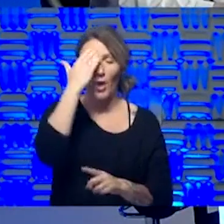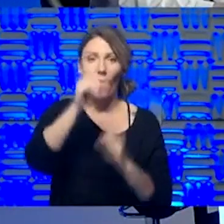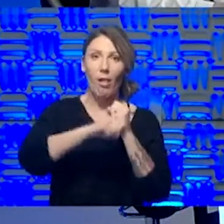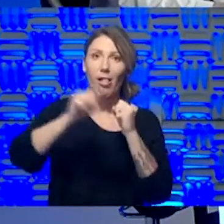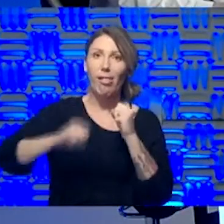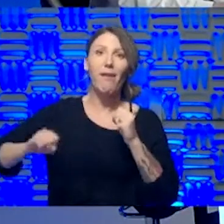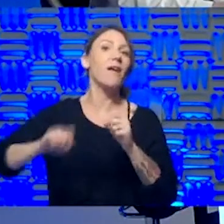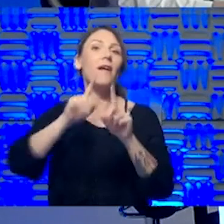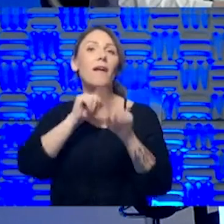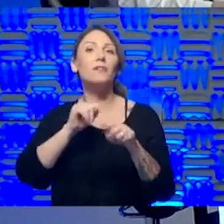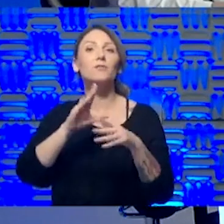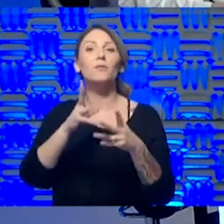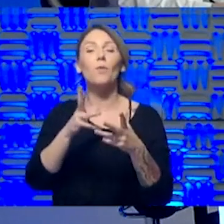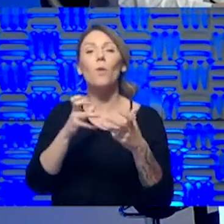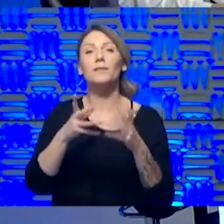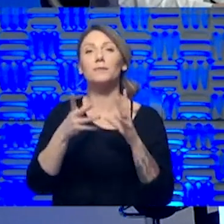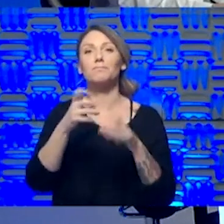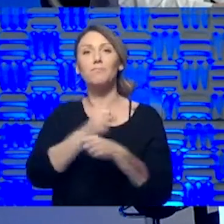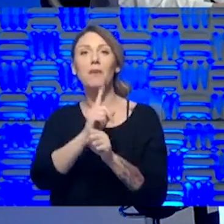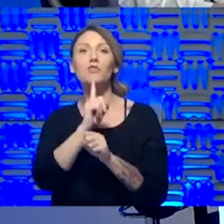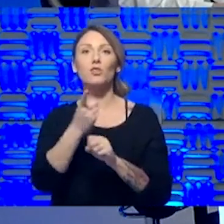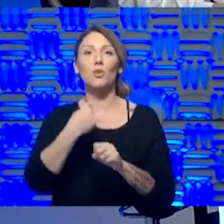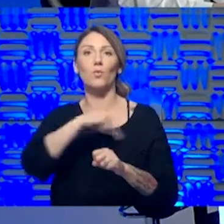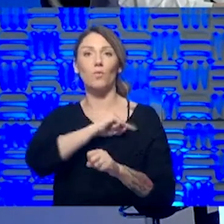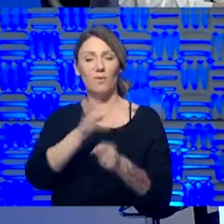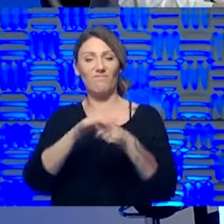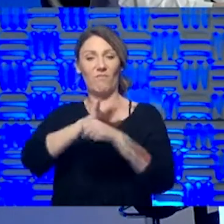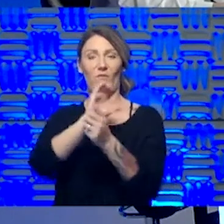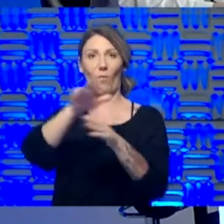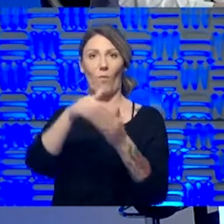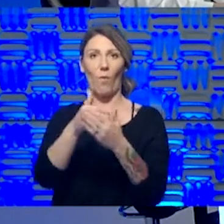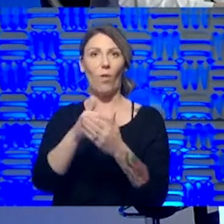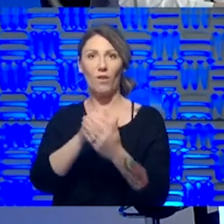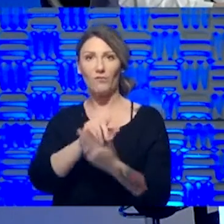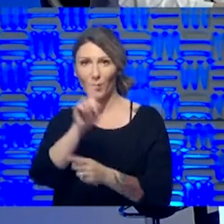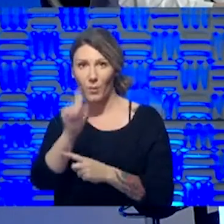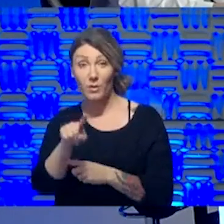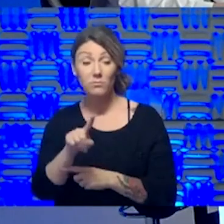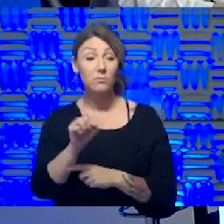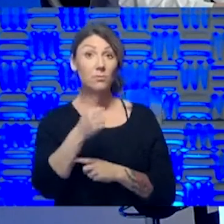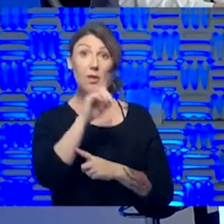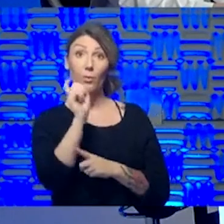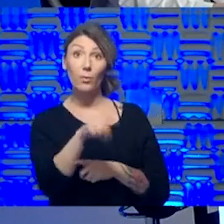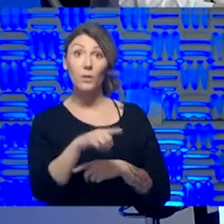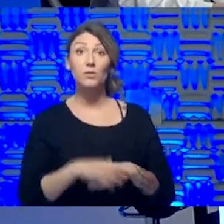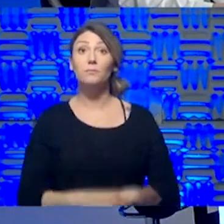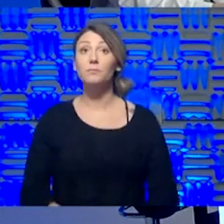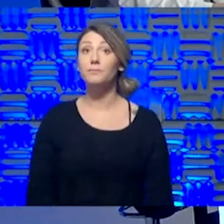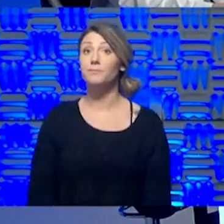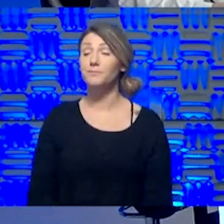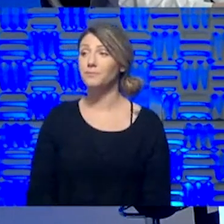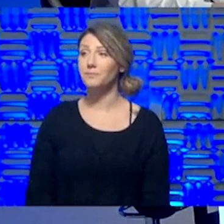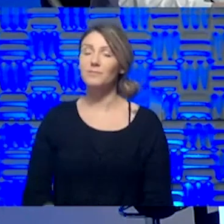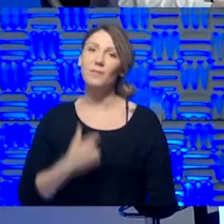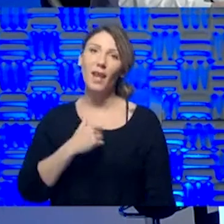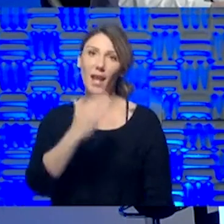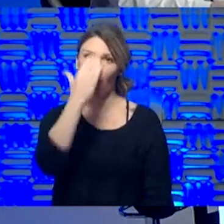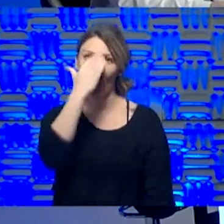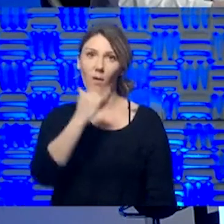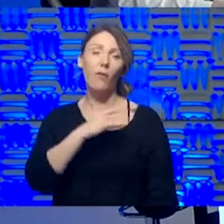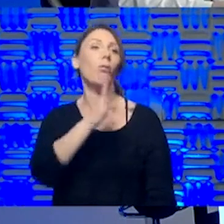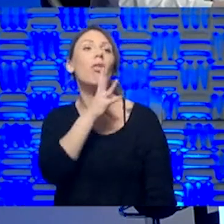covered all the good points there. It's a great question. Other question? I know I'd talked for a long time. You